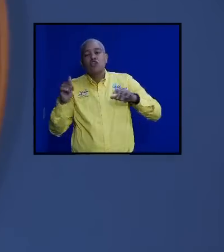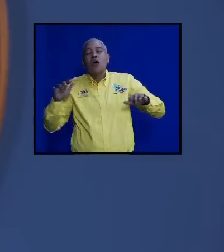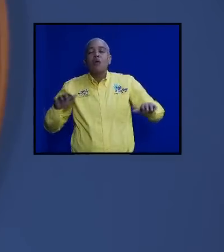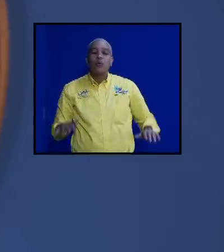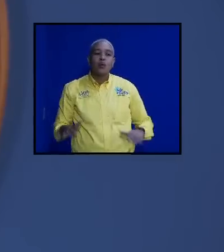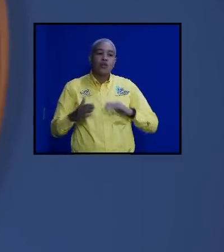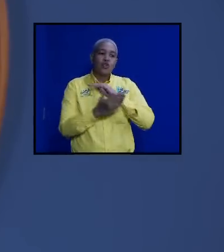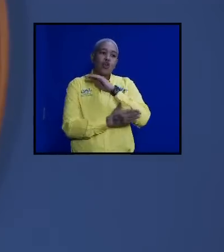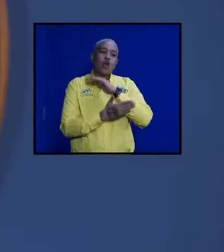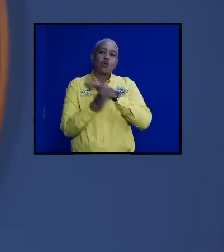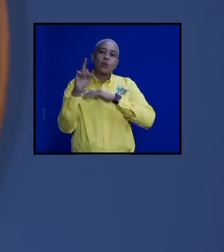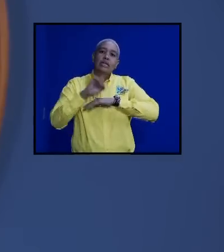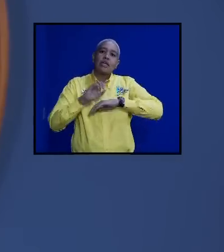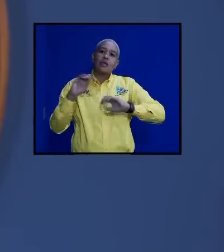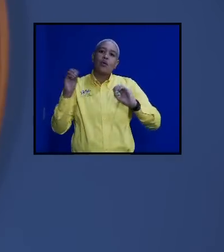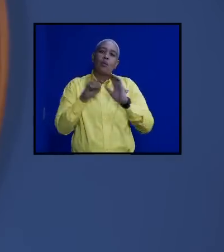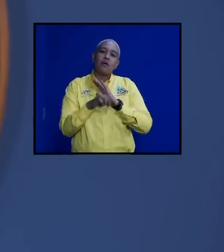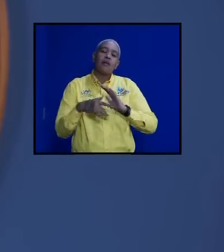when we get a day like that.